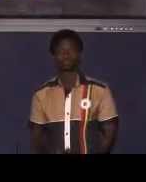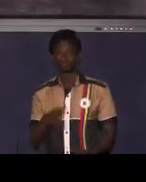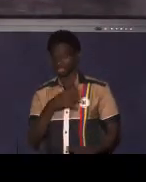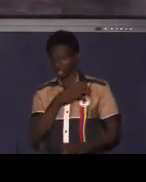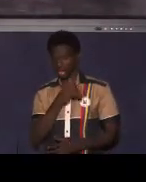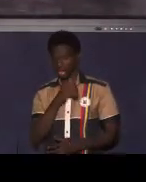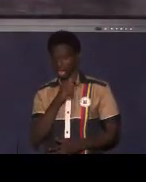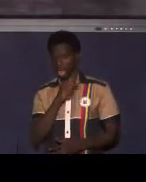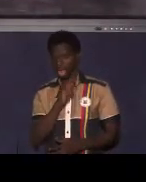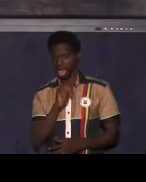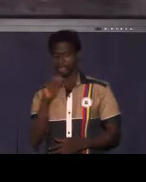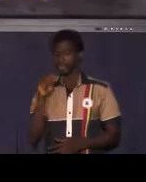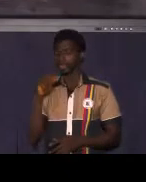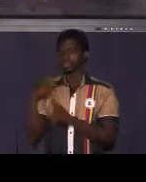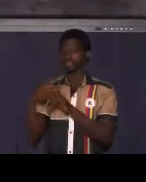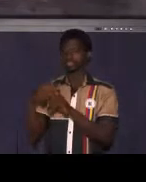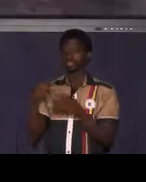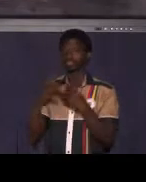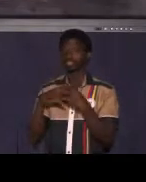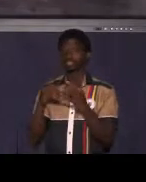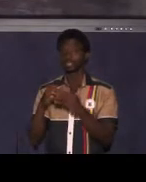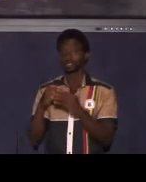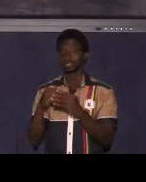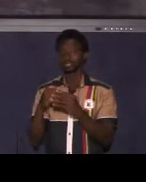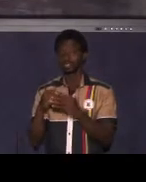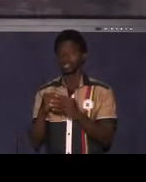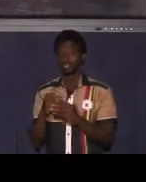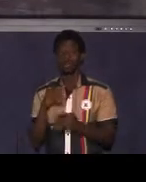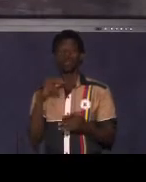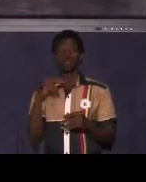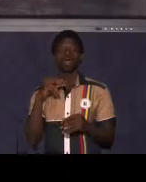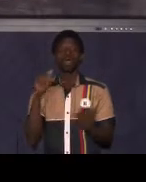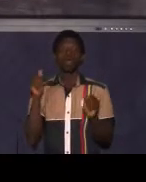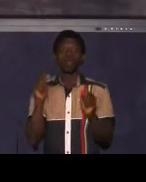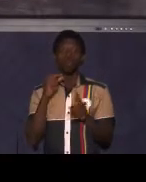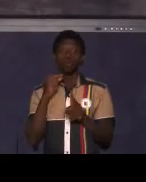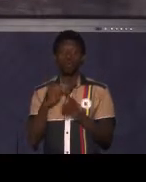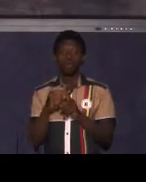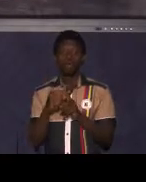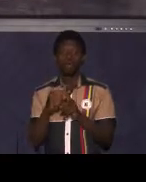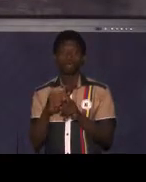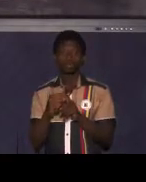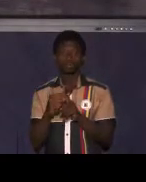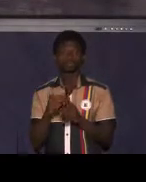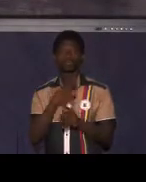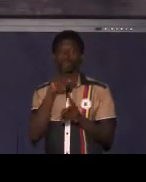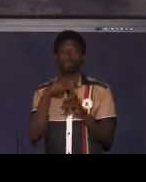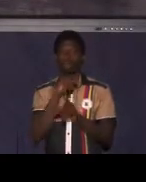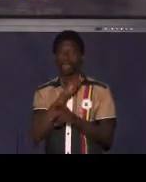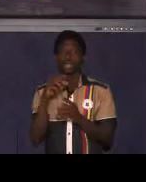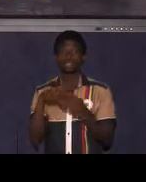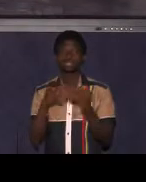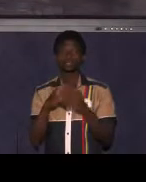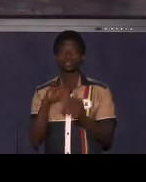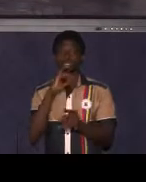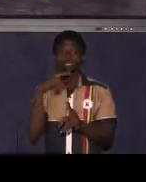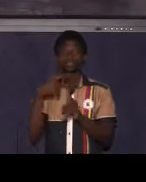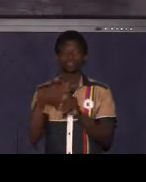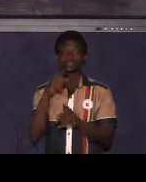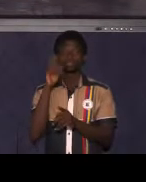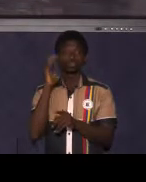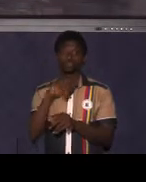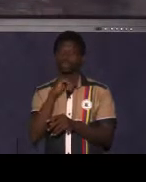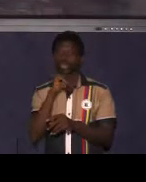Well done. An affirmative statement is the one without the word not. When we say a statement is affirmative